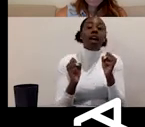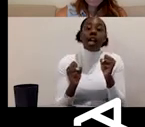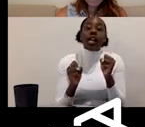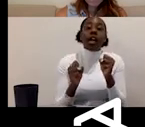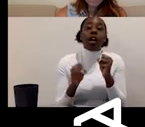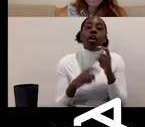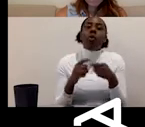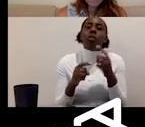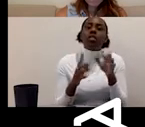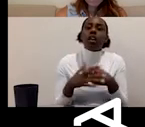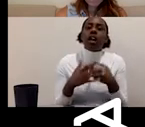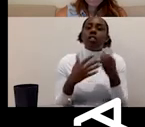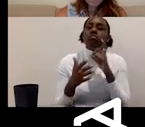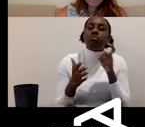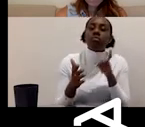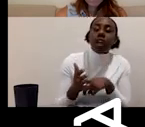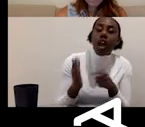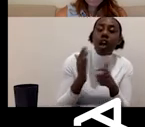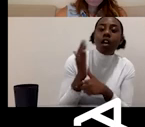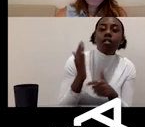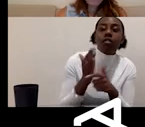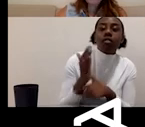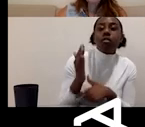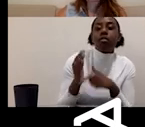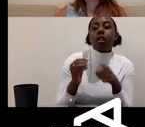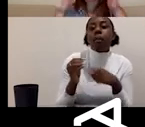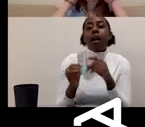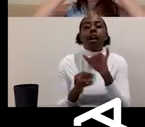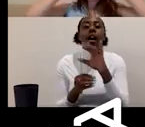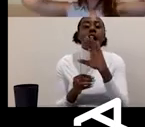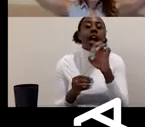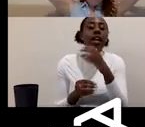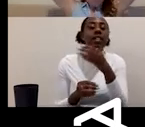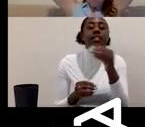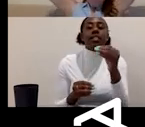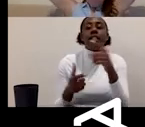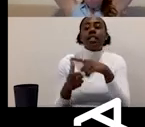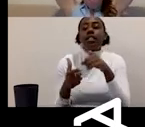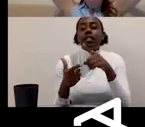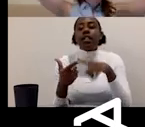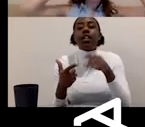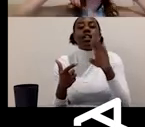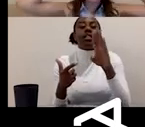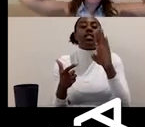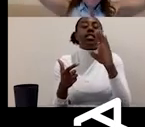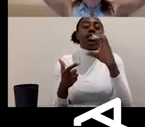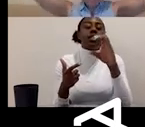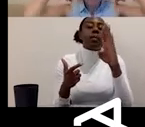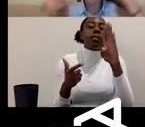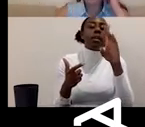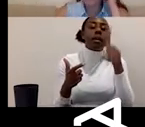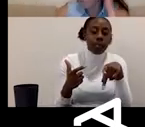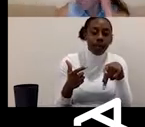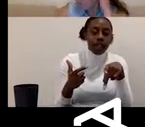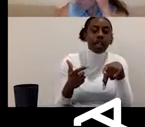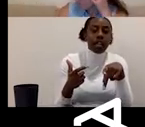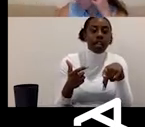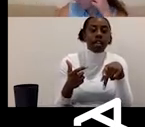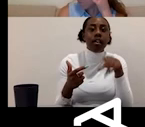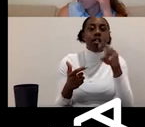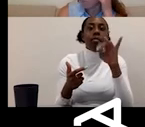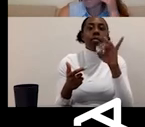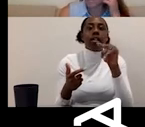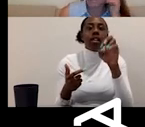see articles of ICE and CBP over Minneapolis with facial